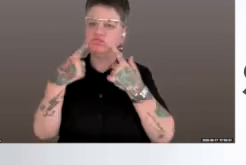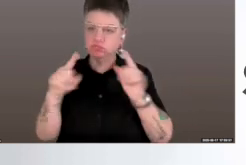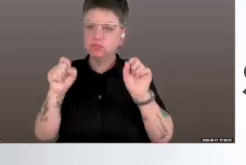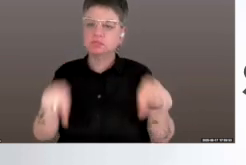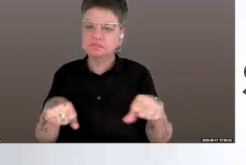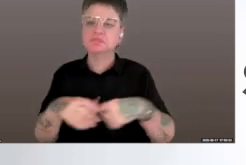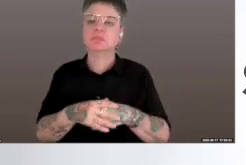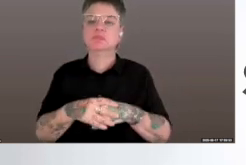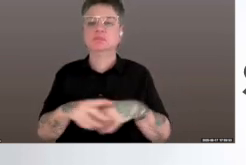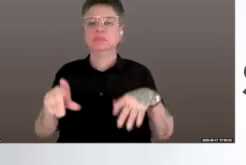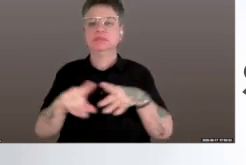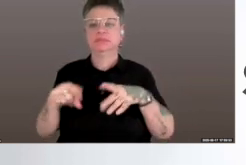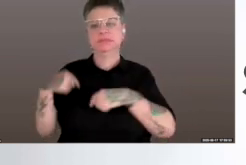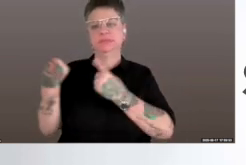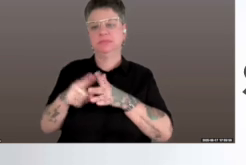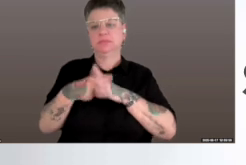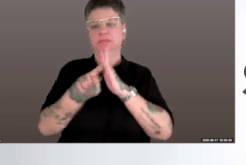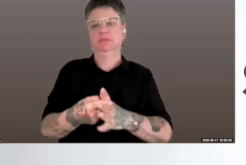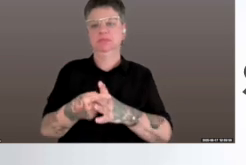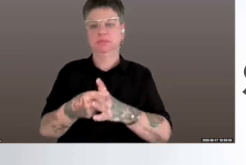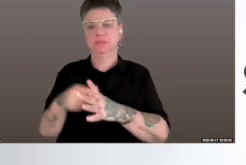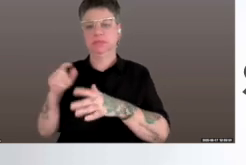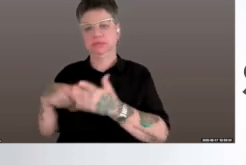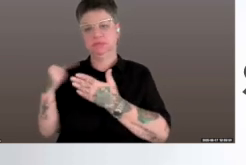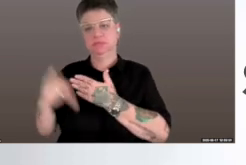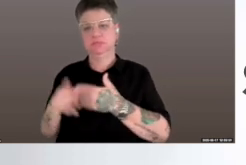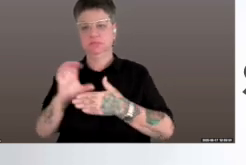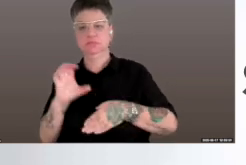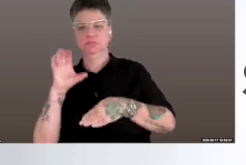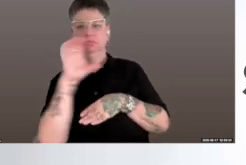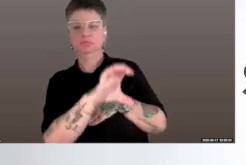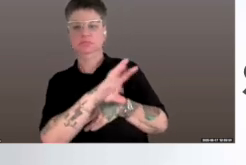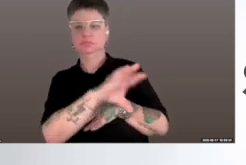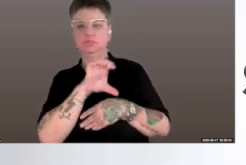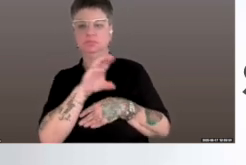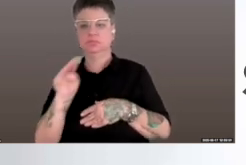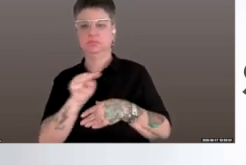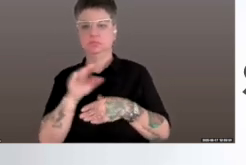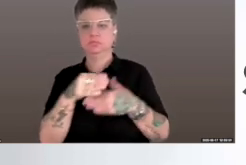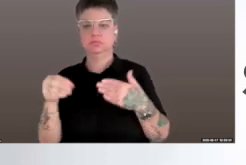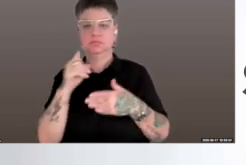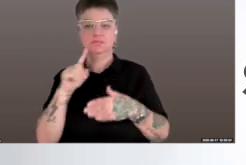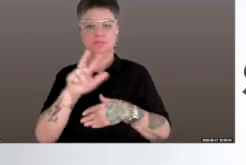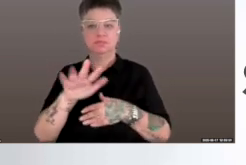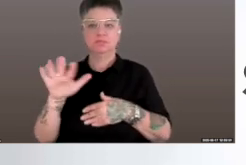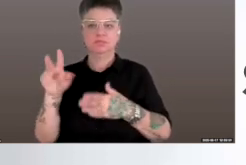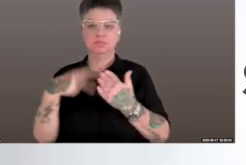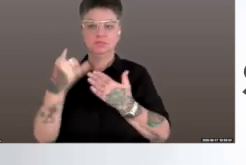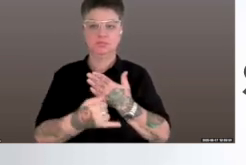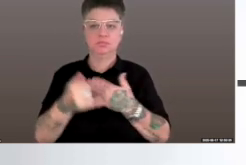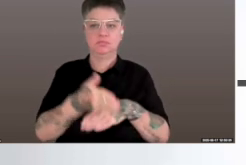facilitate administrative activities to support the CARB project liaisons and grantees with implementation of these